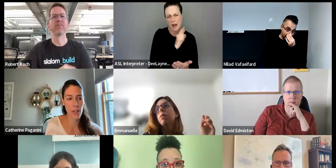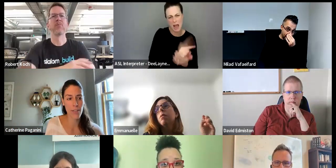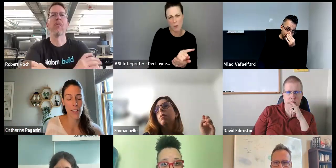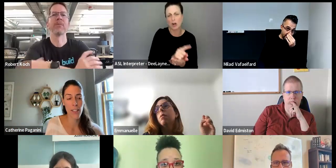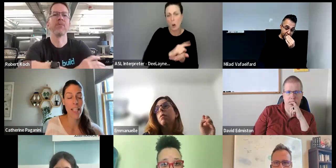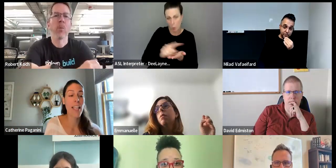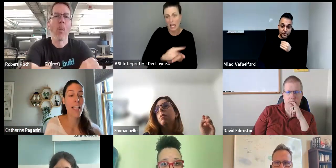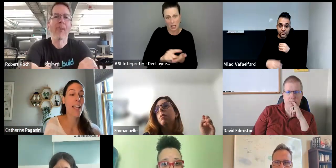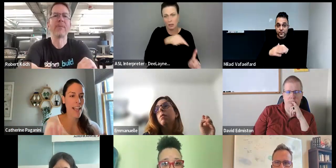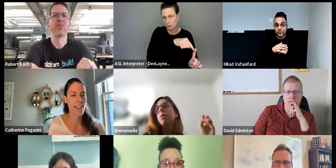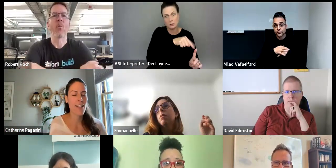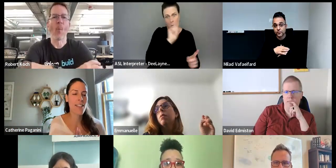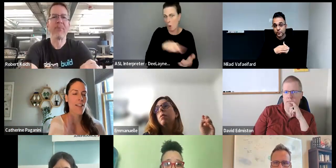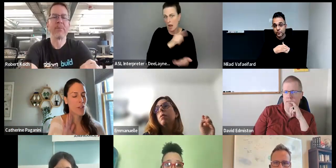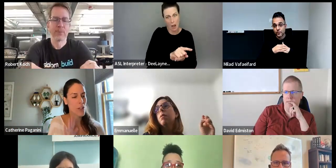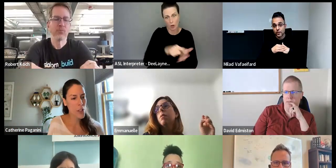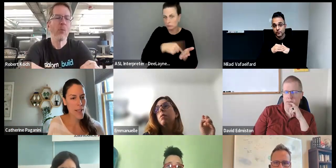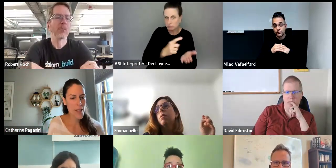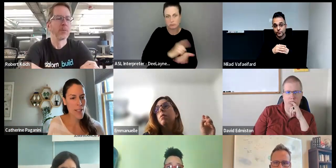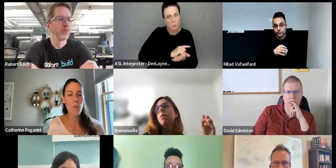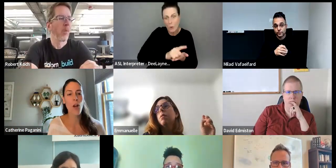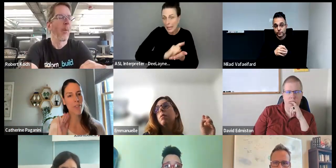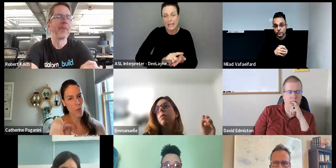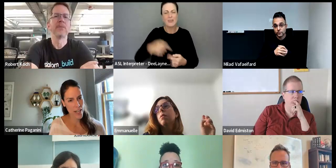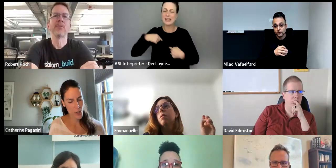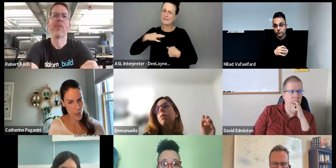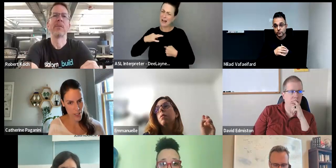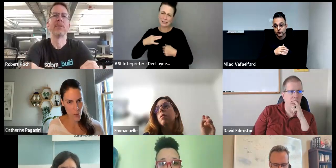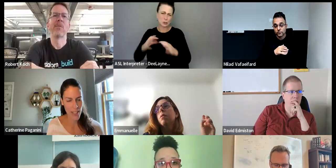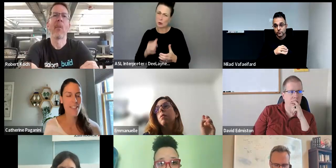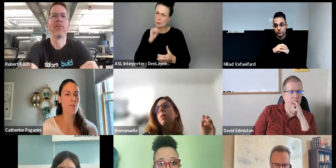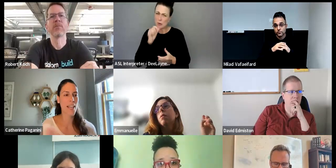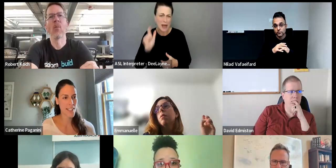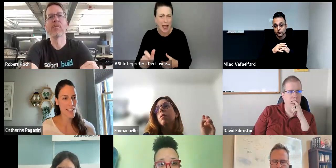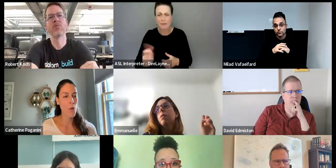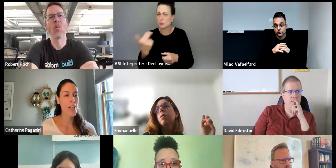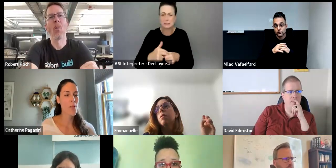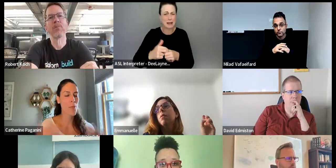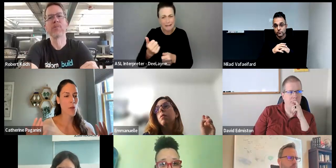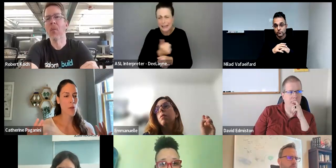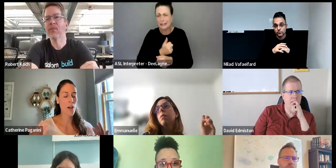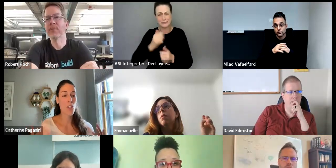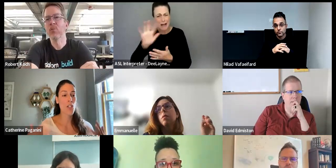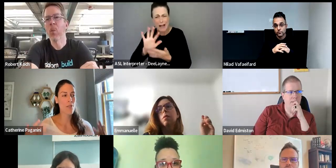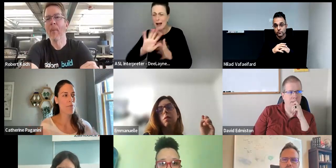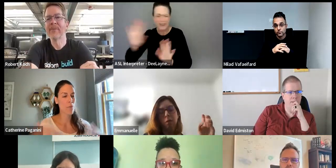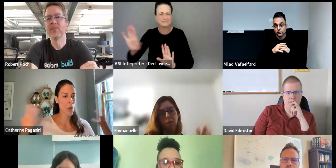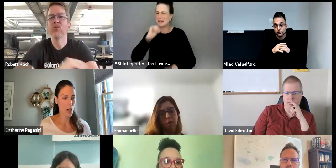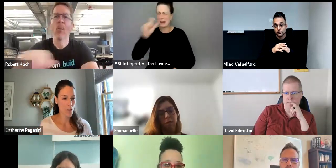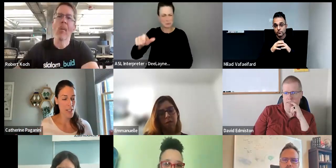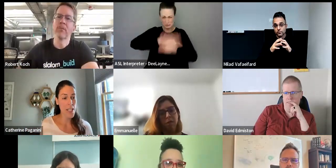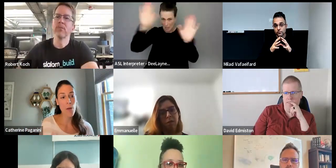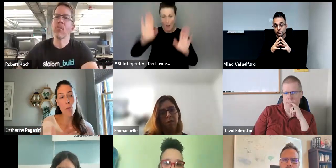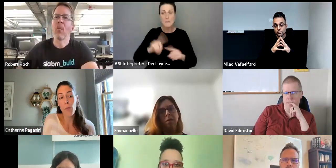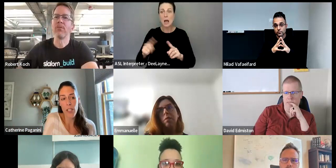a week. Like, again, this is a volunteer-based group. Not everyone has to participate, right? We need people who are just